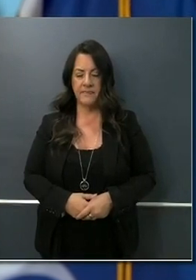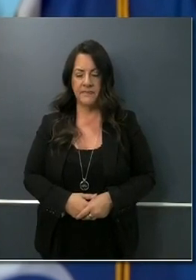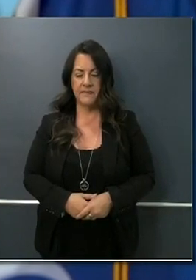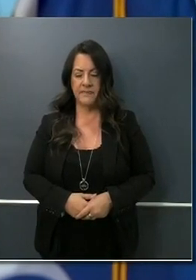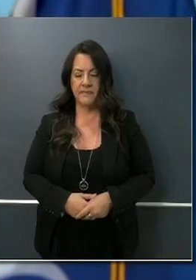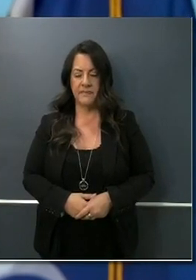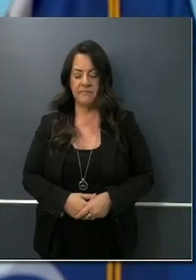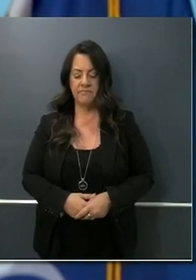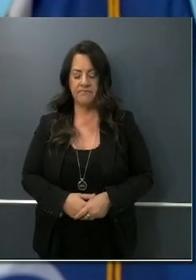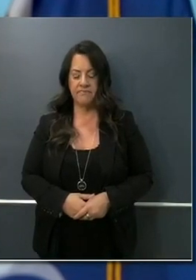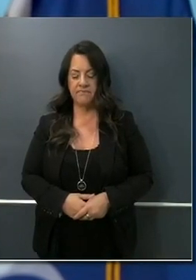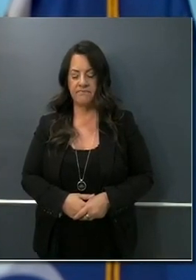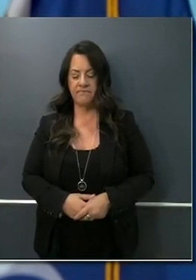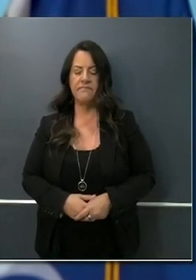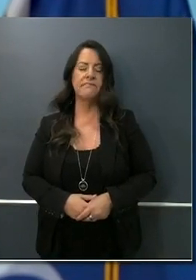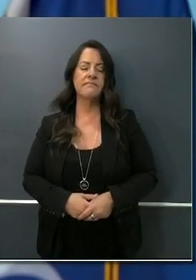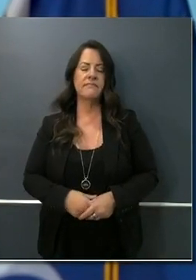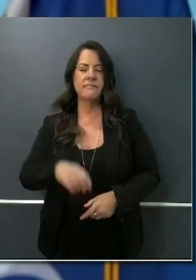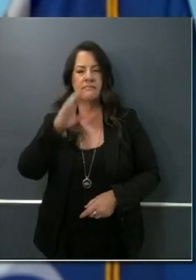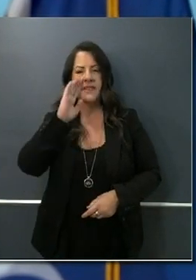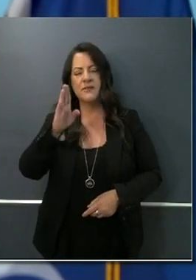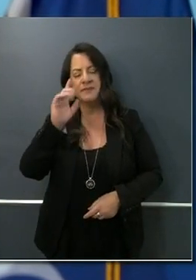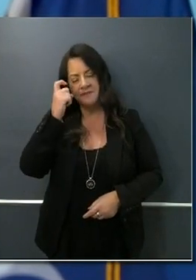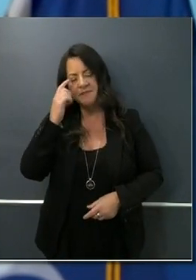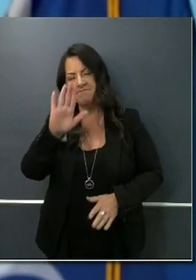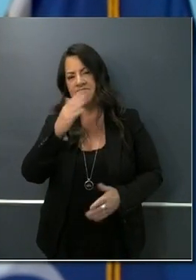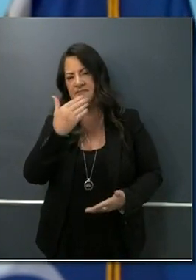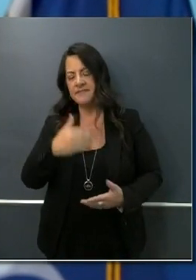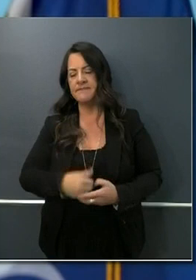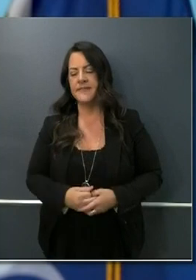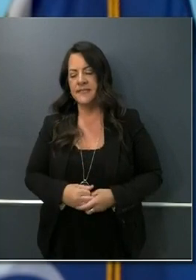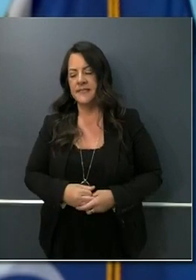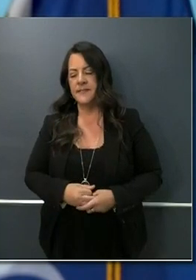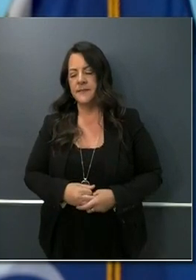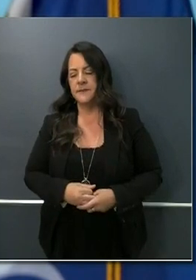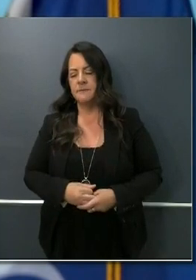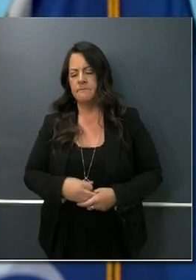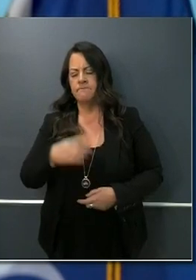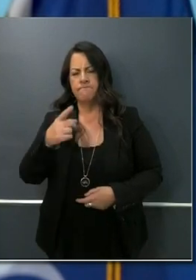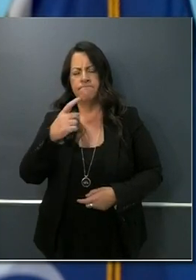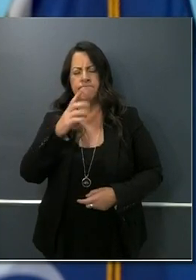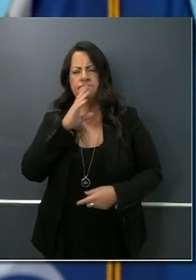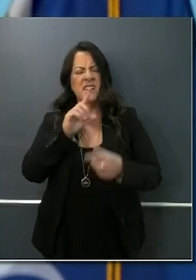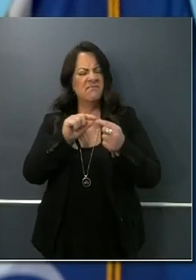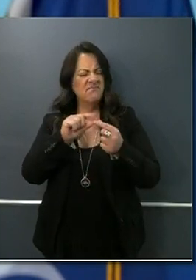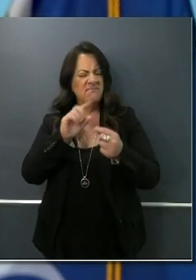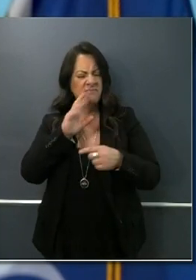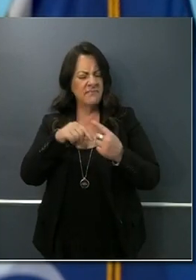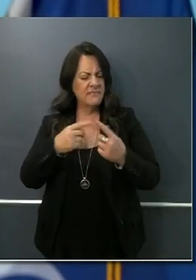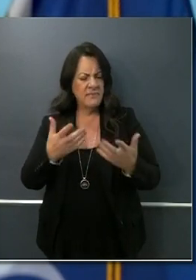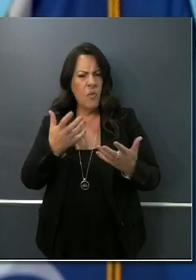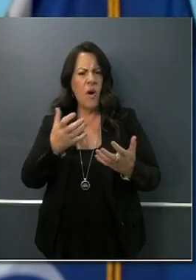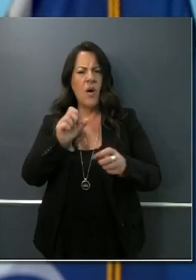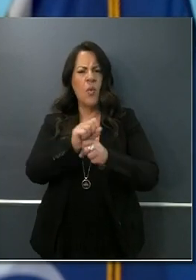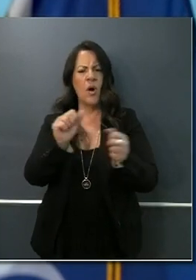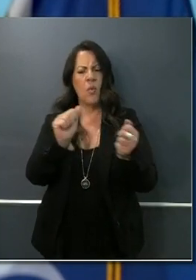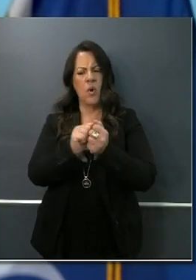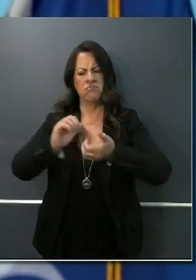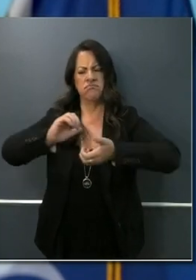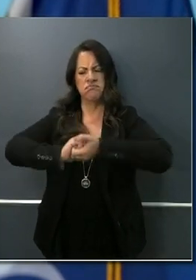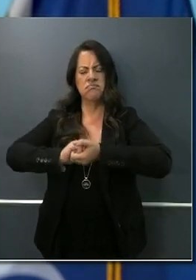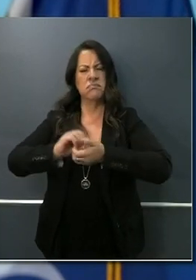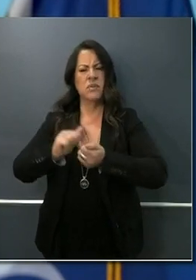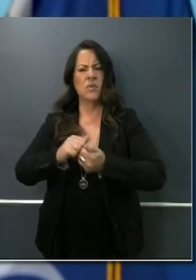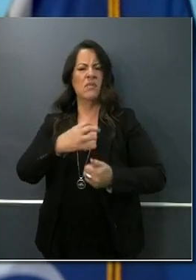Hi, Governor. Thank you for taking my question. Earlier, you had mentioned that you had possibly wanted to work with law enforcement